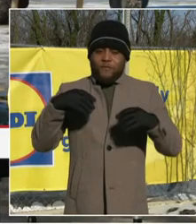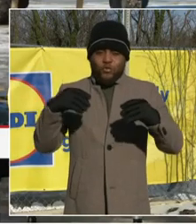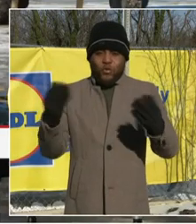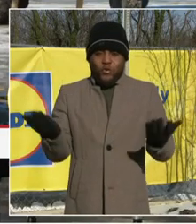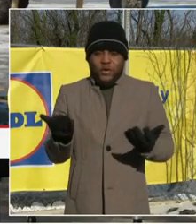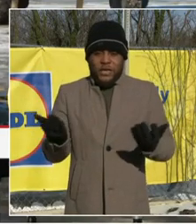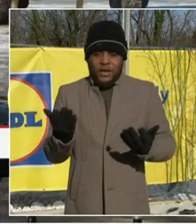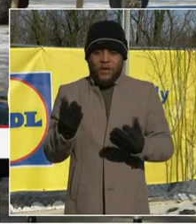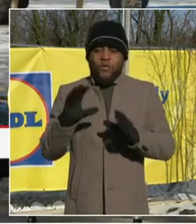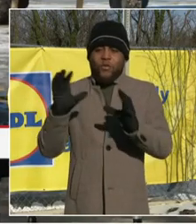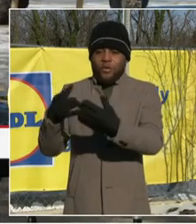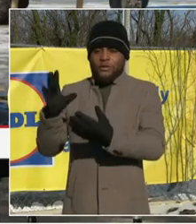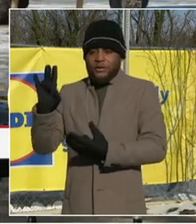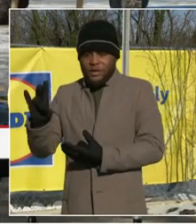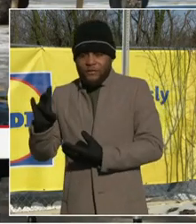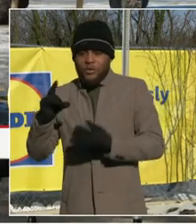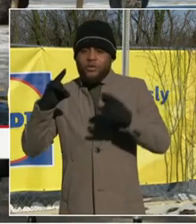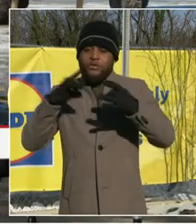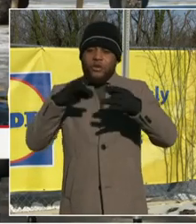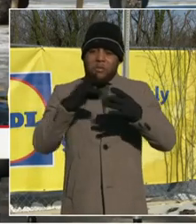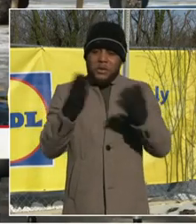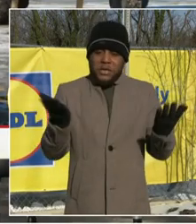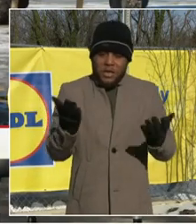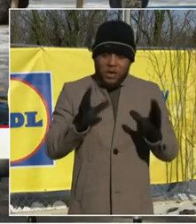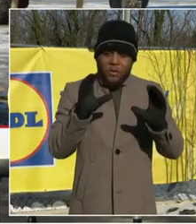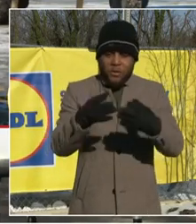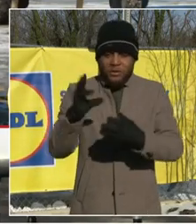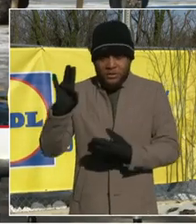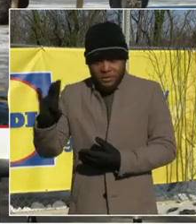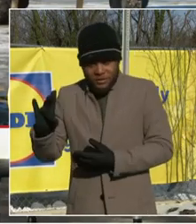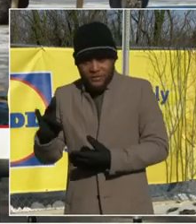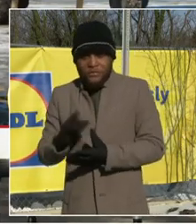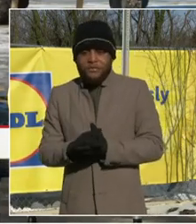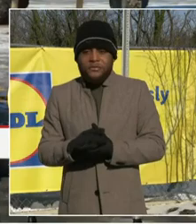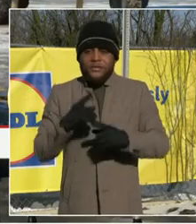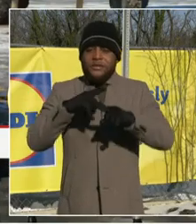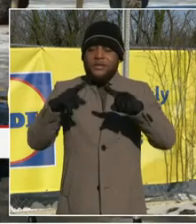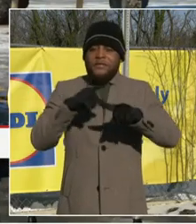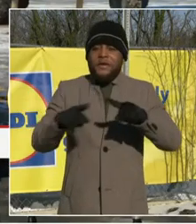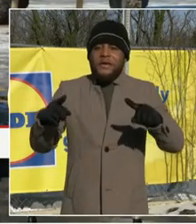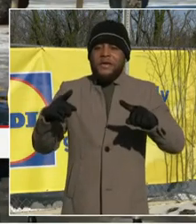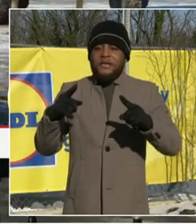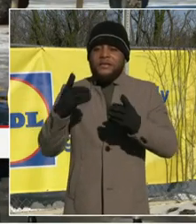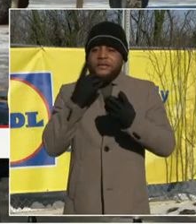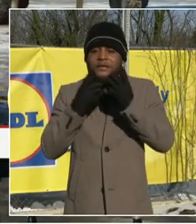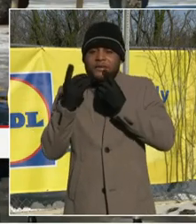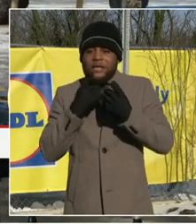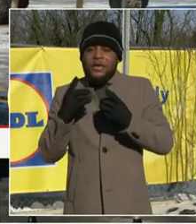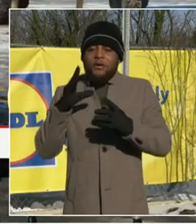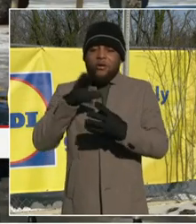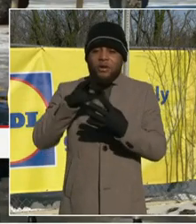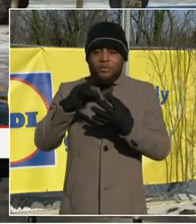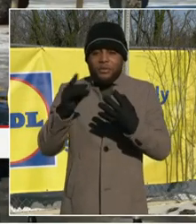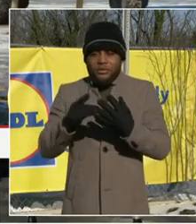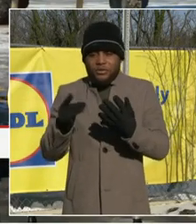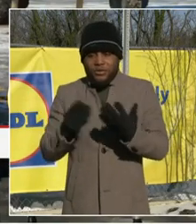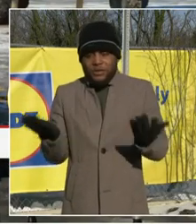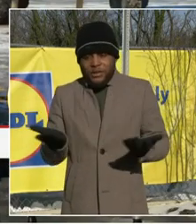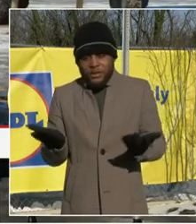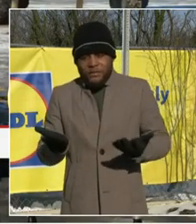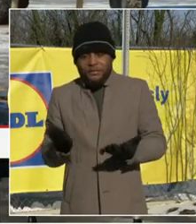7, sit-down dining options here in Ward 7. And that is